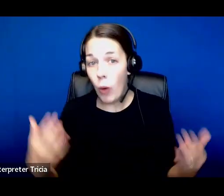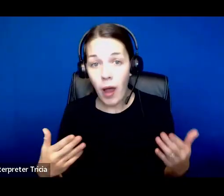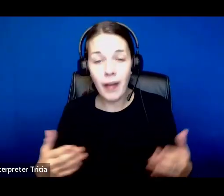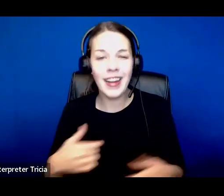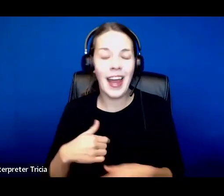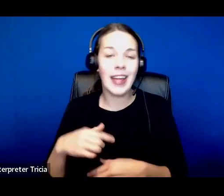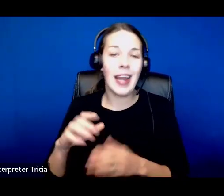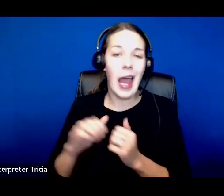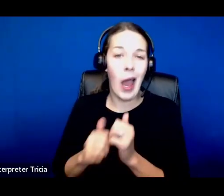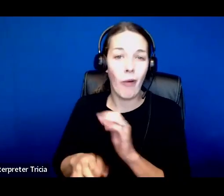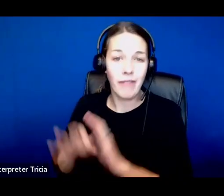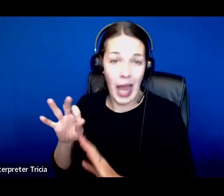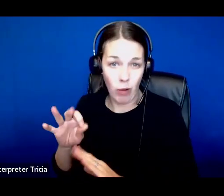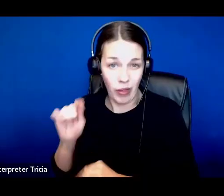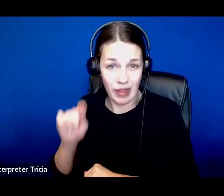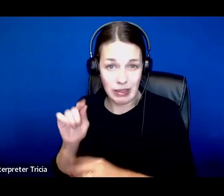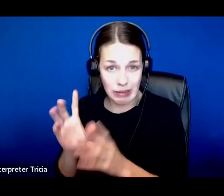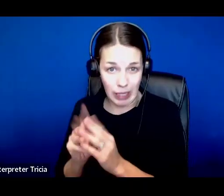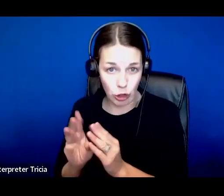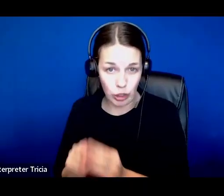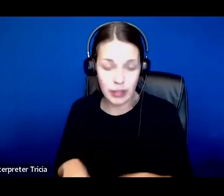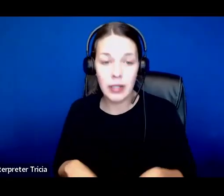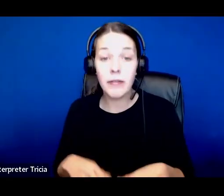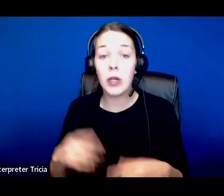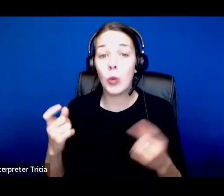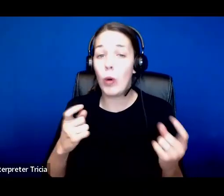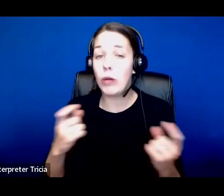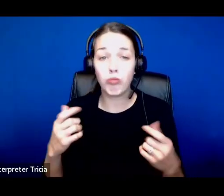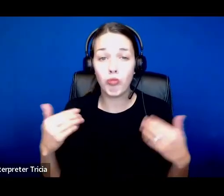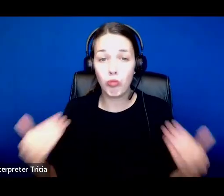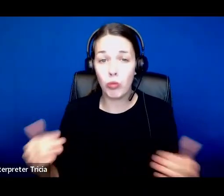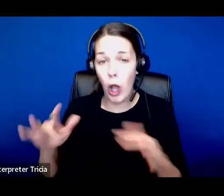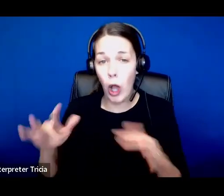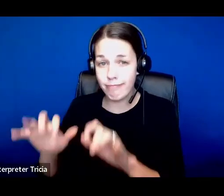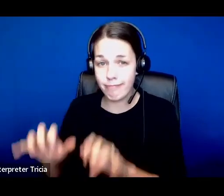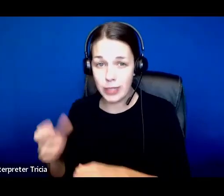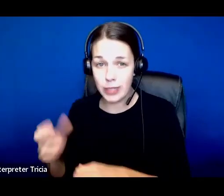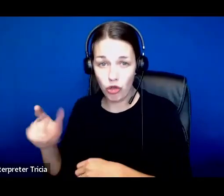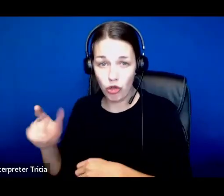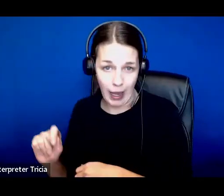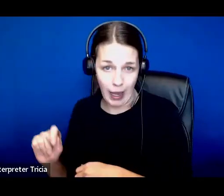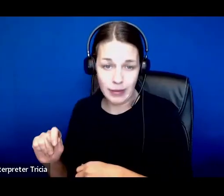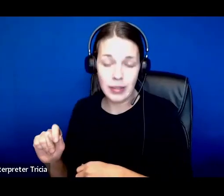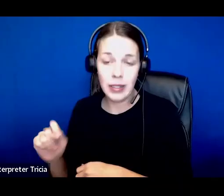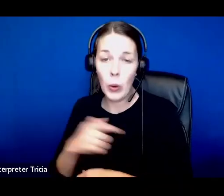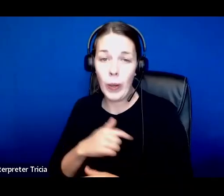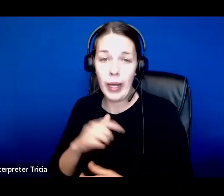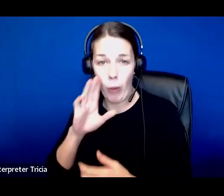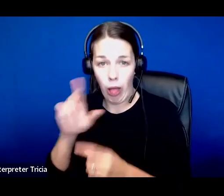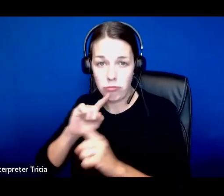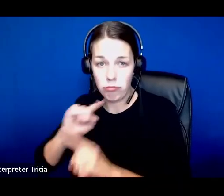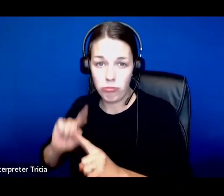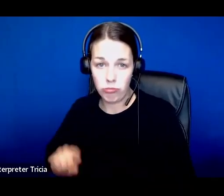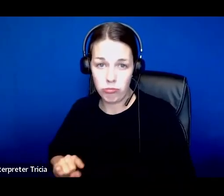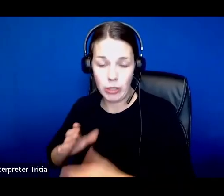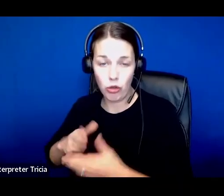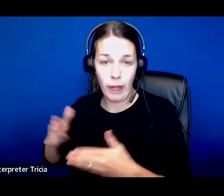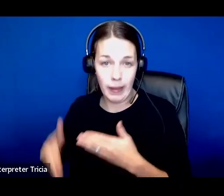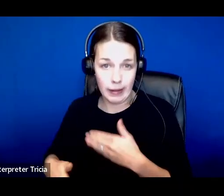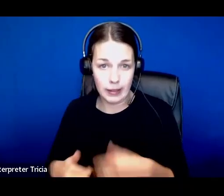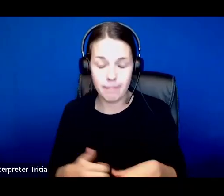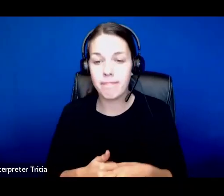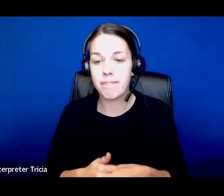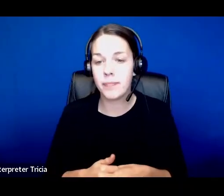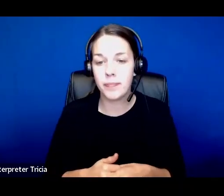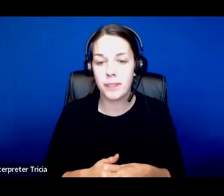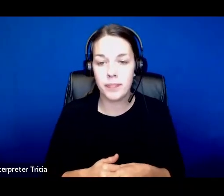it. If you have any questions during today's session, please feel free to enter your questions into the chat and we will address them at the end of the presentation.